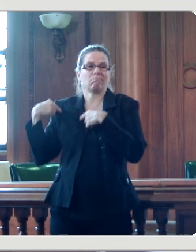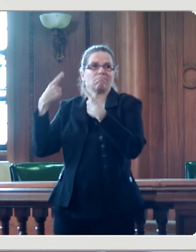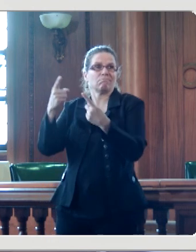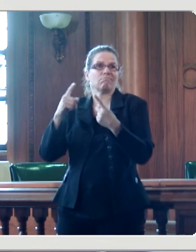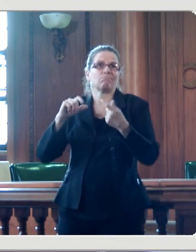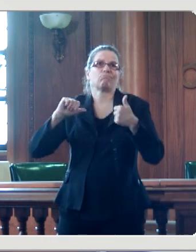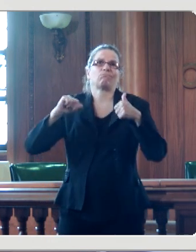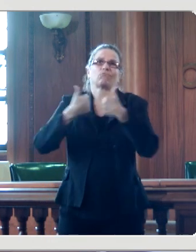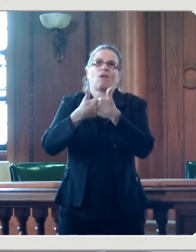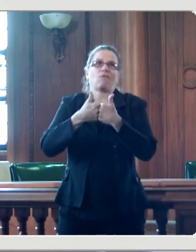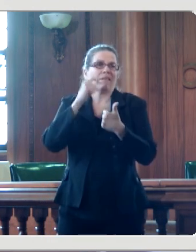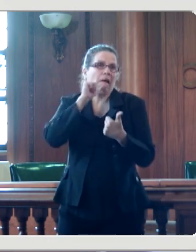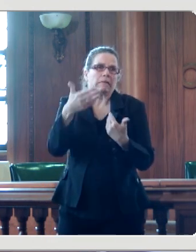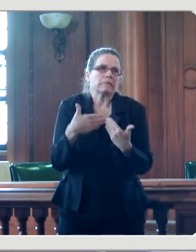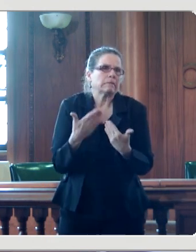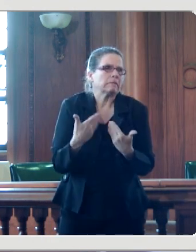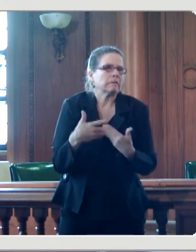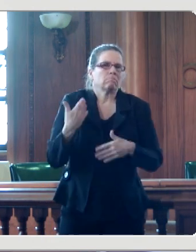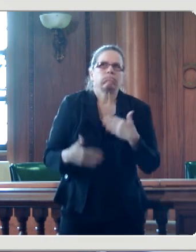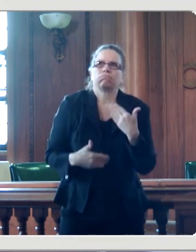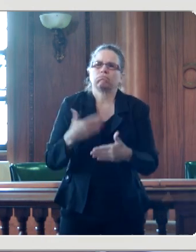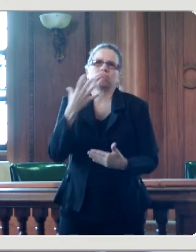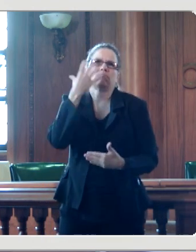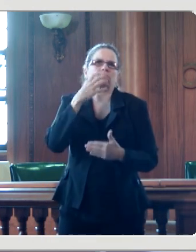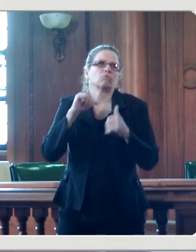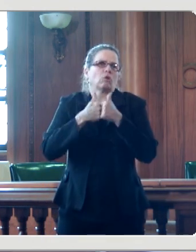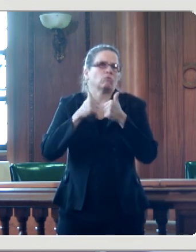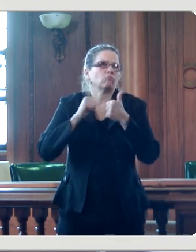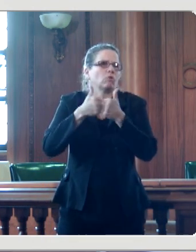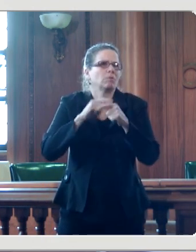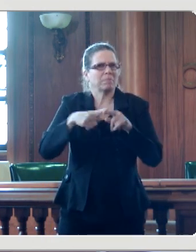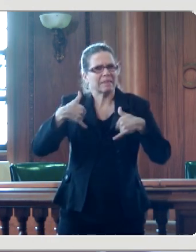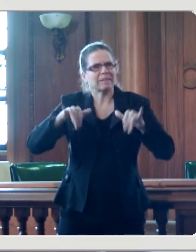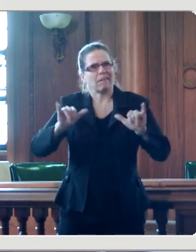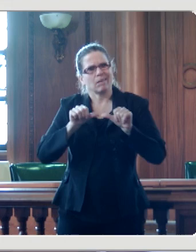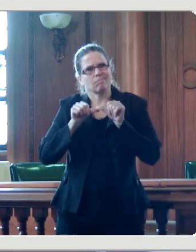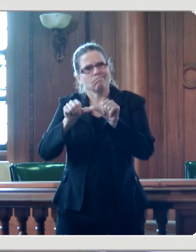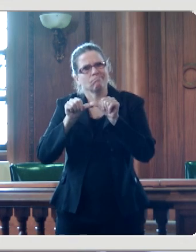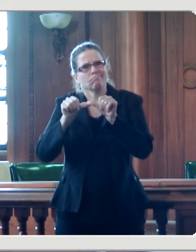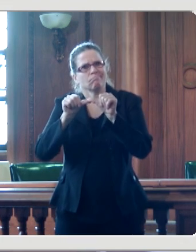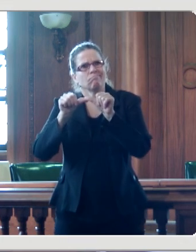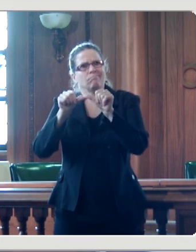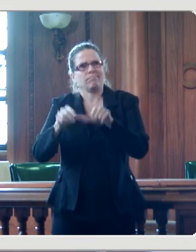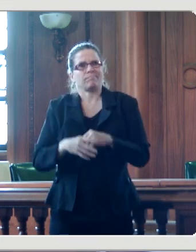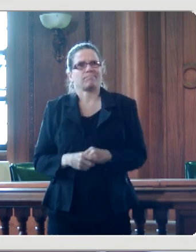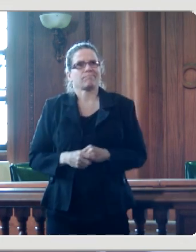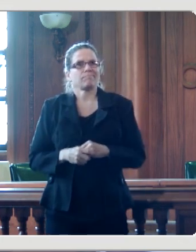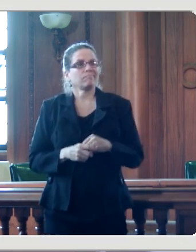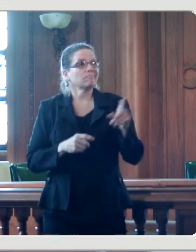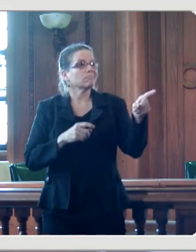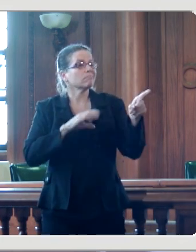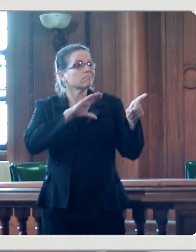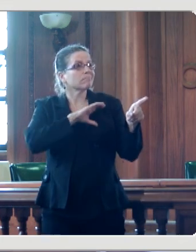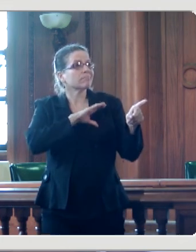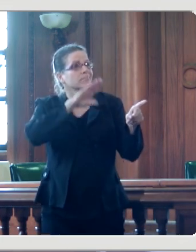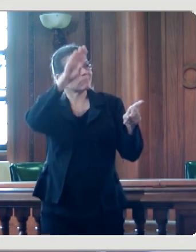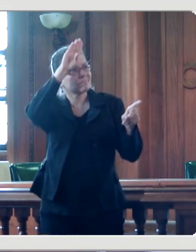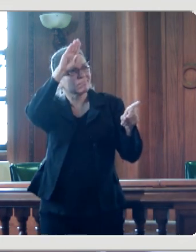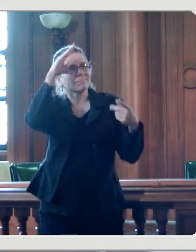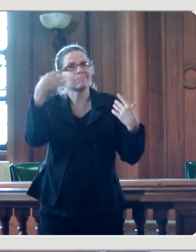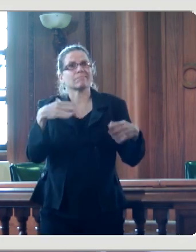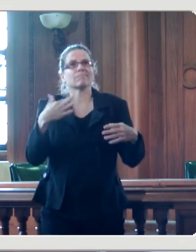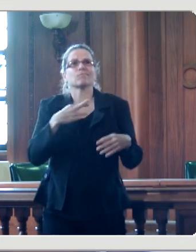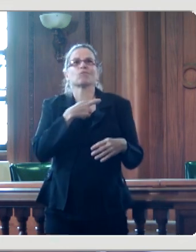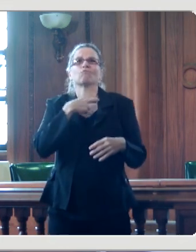times life-saving situations. And they're putting their lives on the line day in and day out. And I'm very appreciative of that